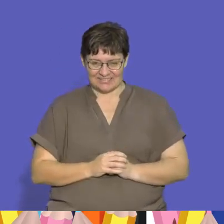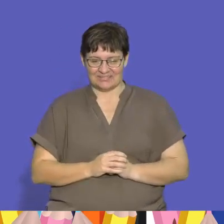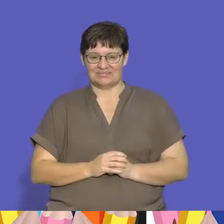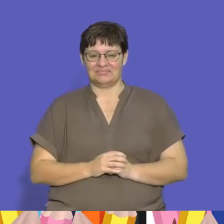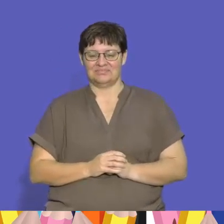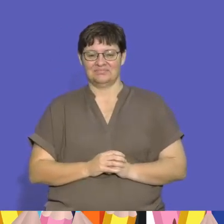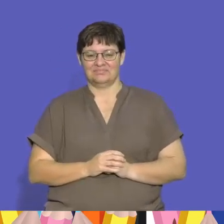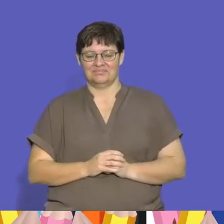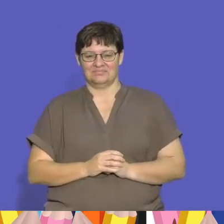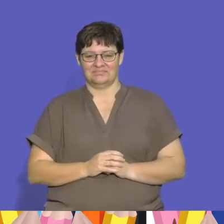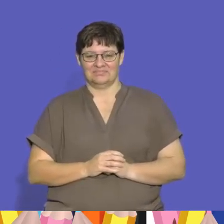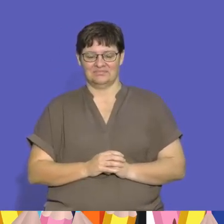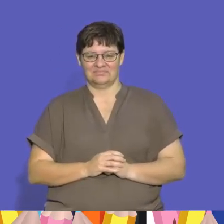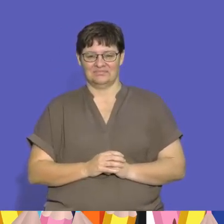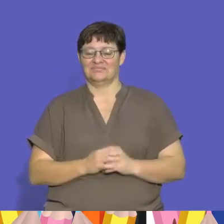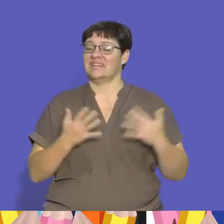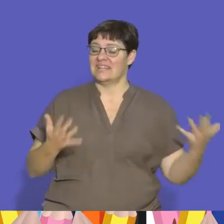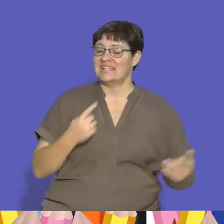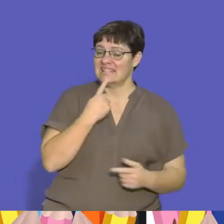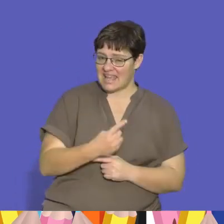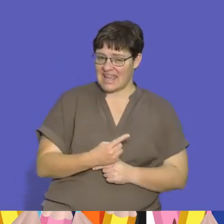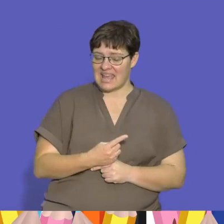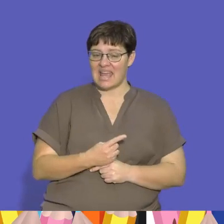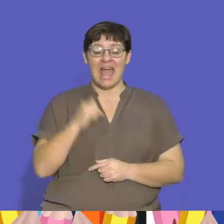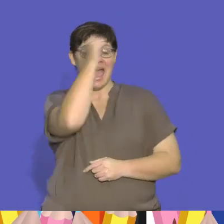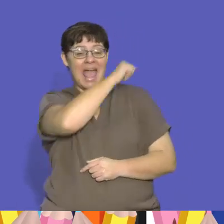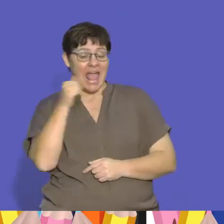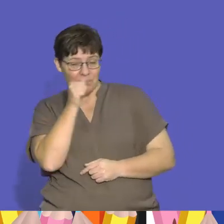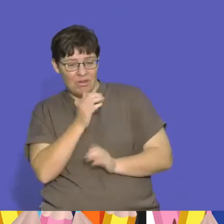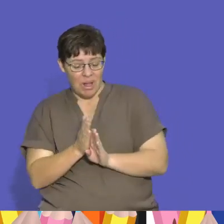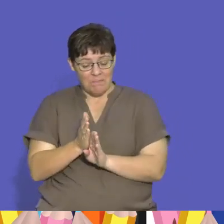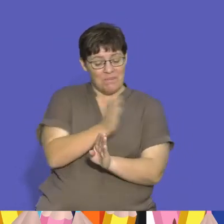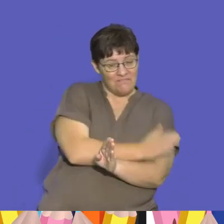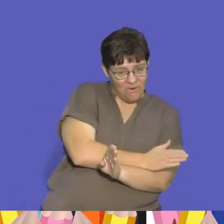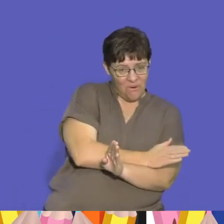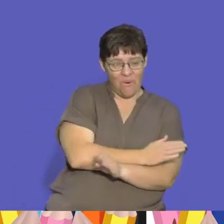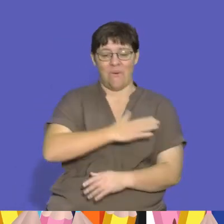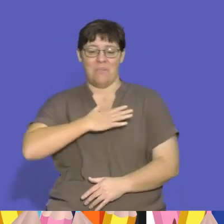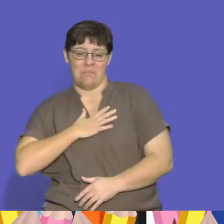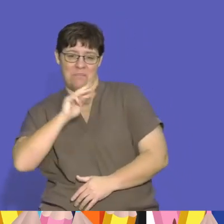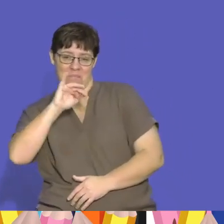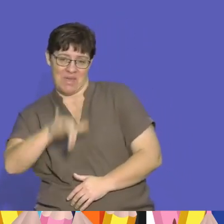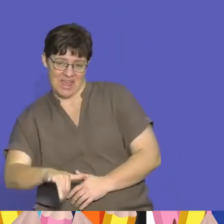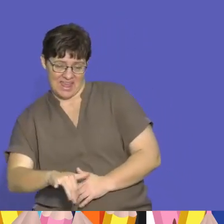Yes, April comes before May. Say, April comes before May.